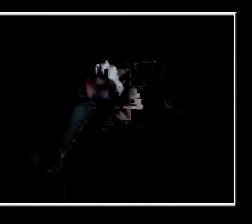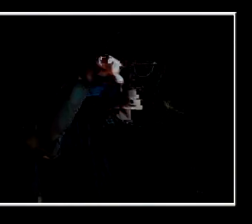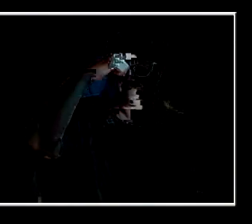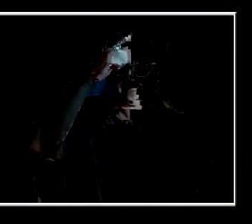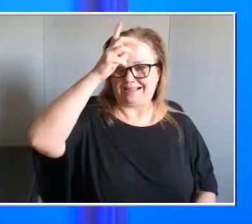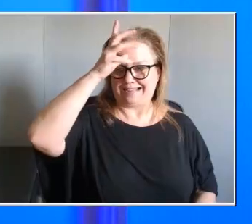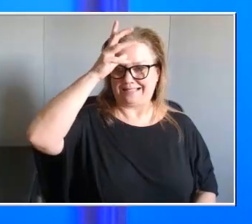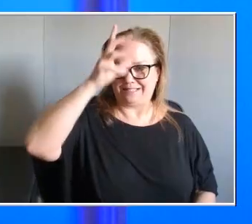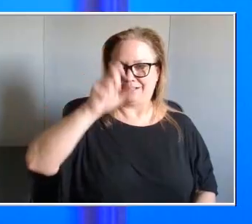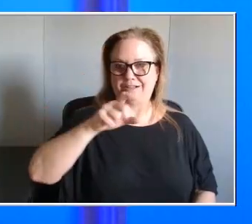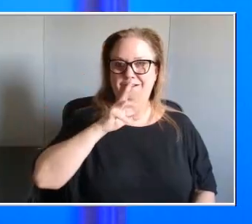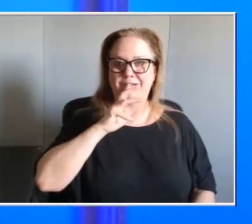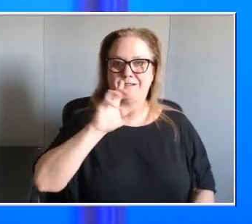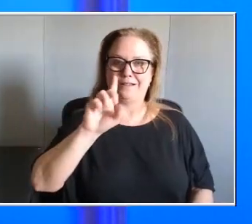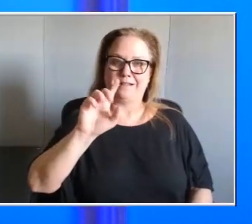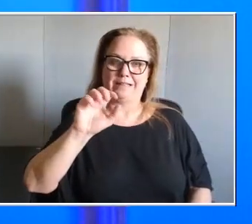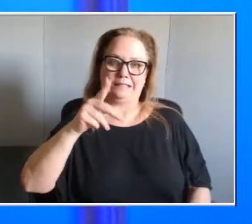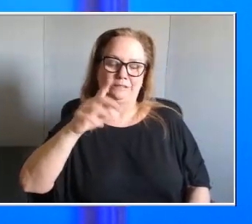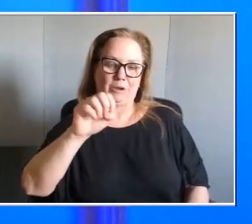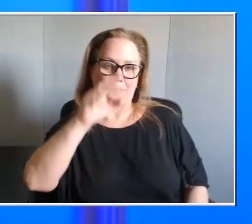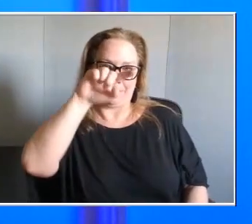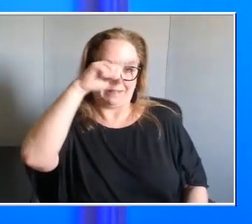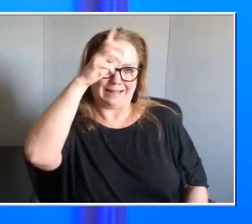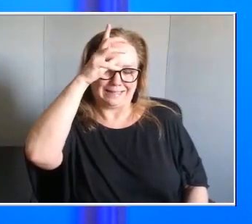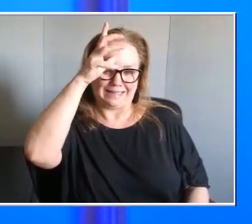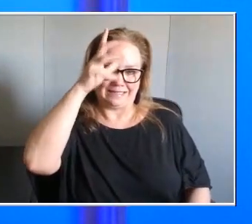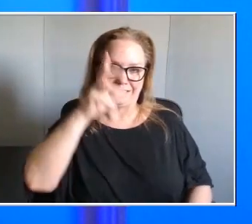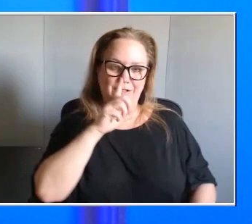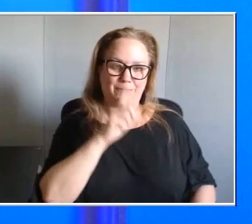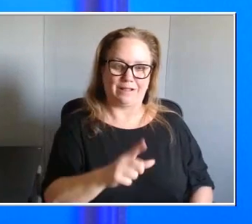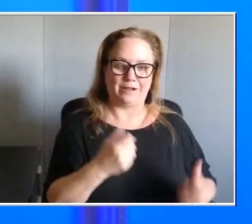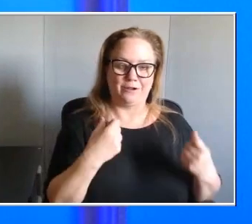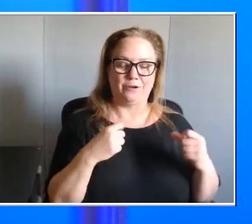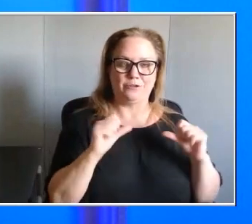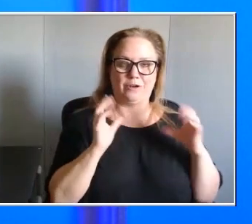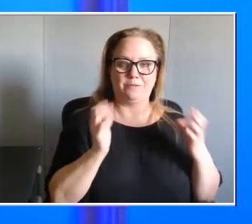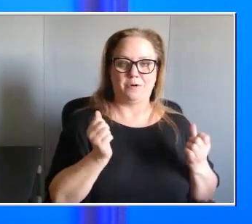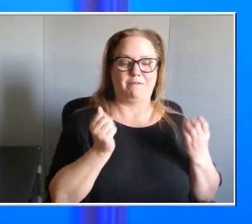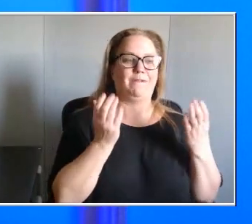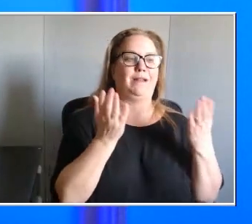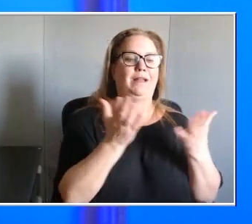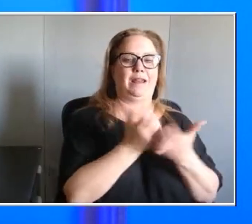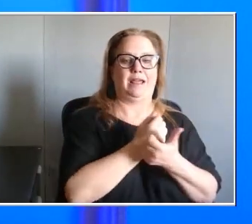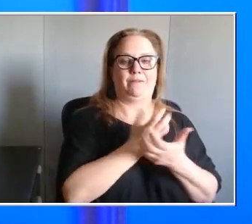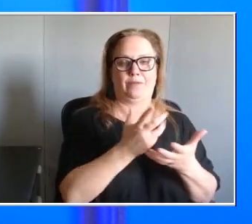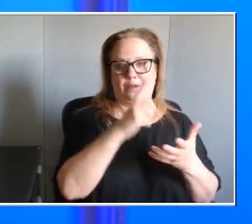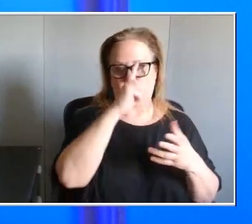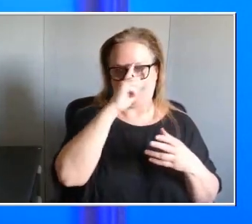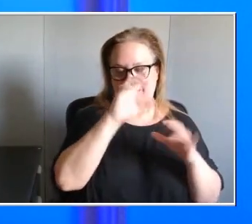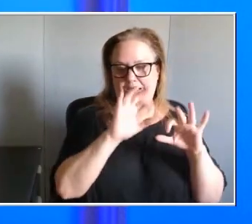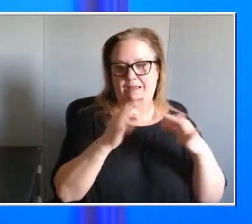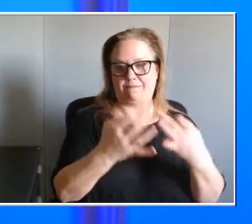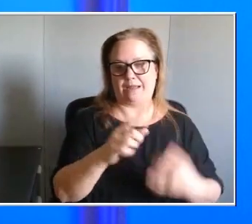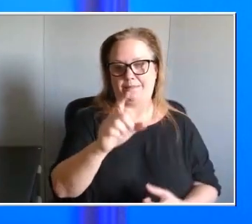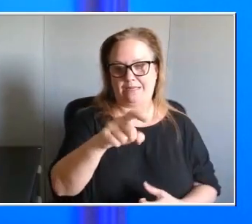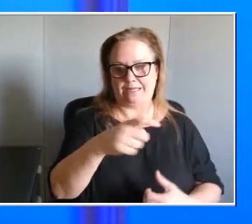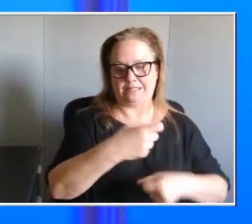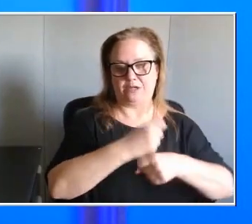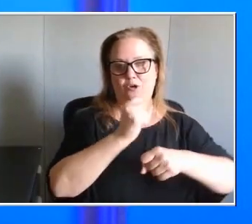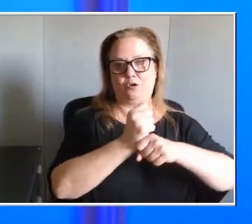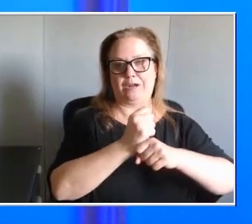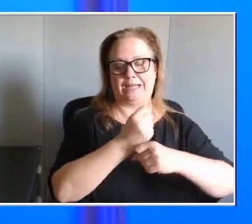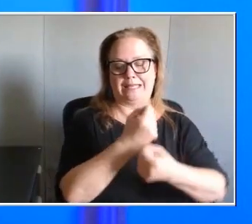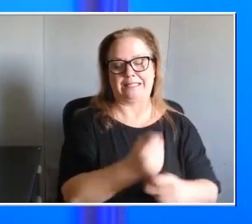you gotta talk about them being dope. But it's the reality of we try to provide everything that we think a family needs to create that